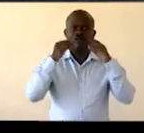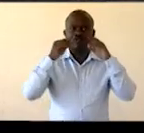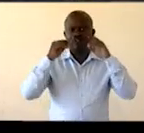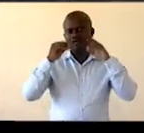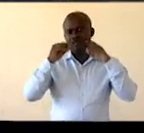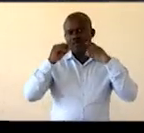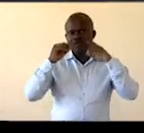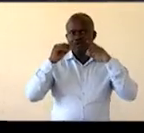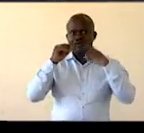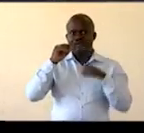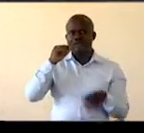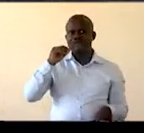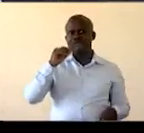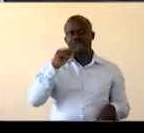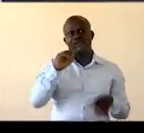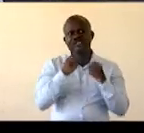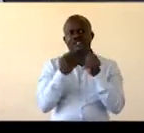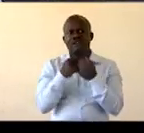phototropism.